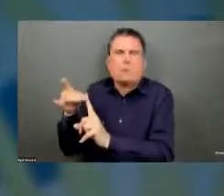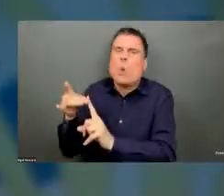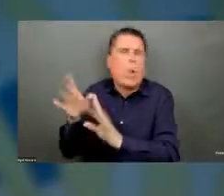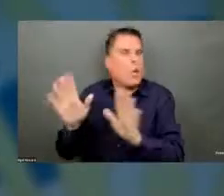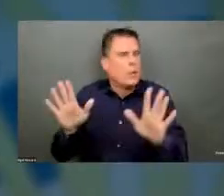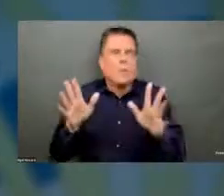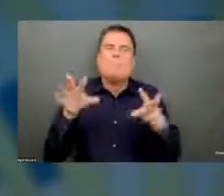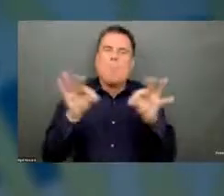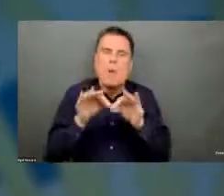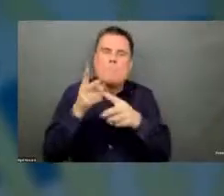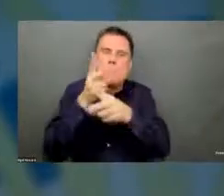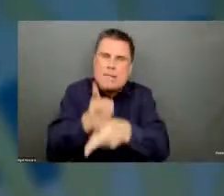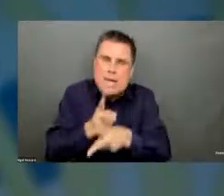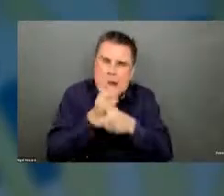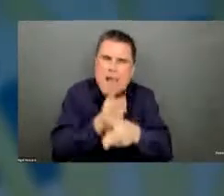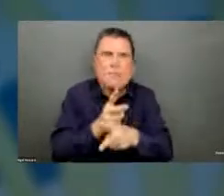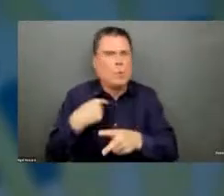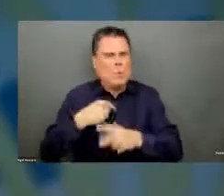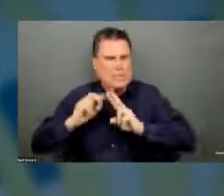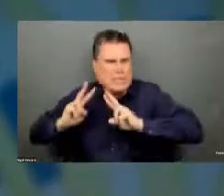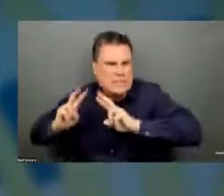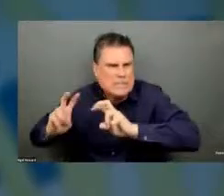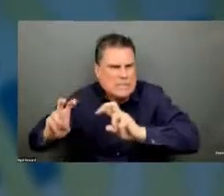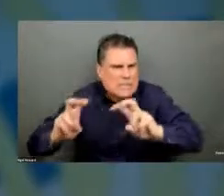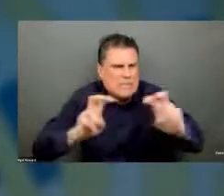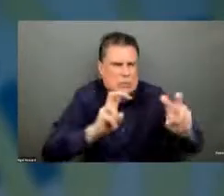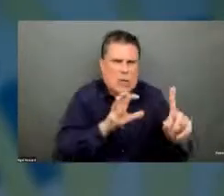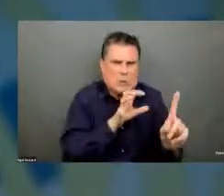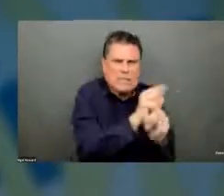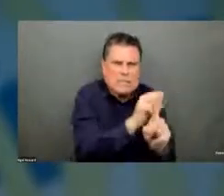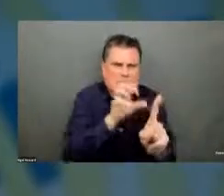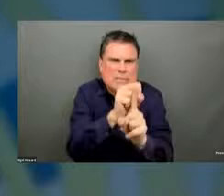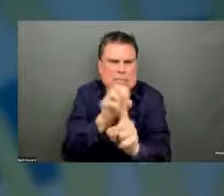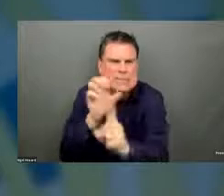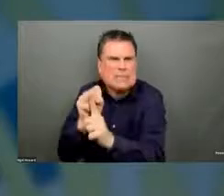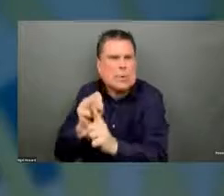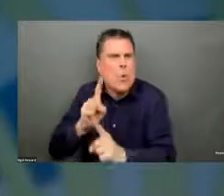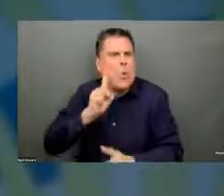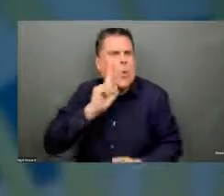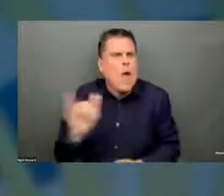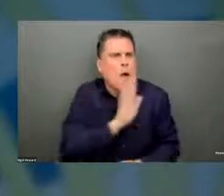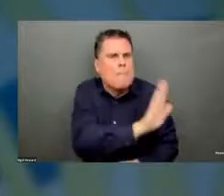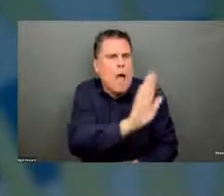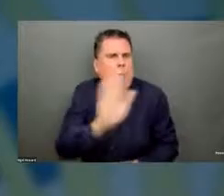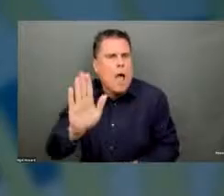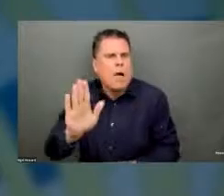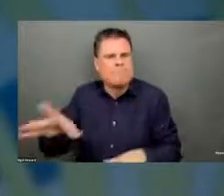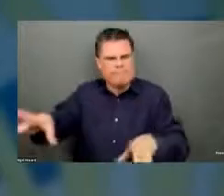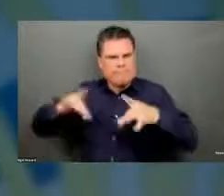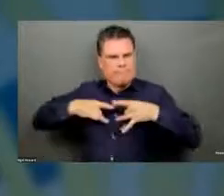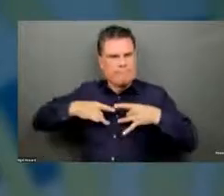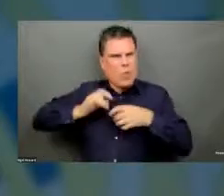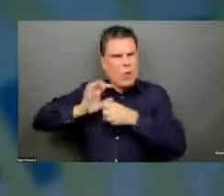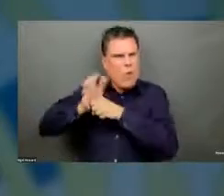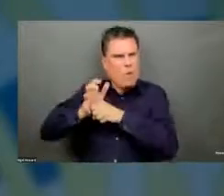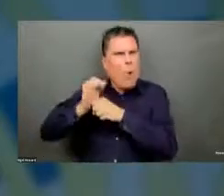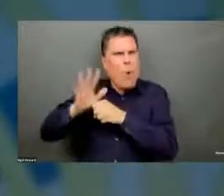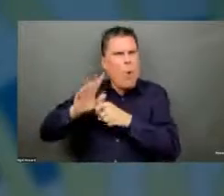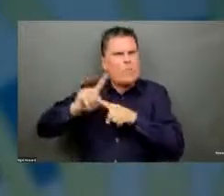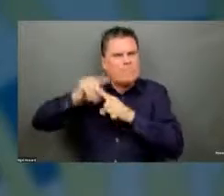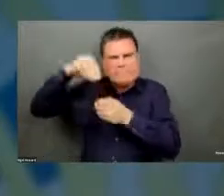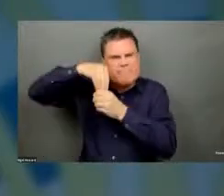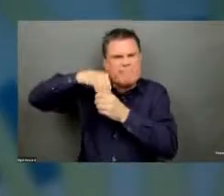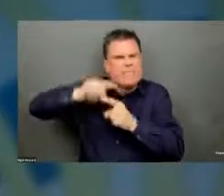is of these variants. We are following up as public health, making it a priority to understand the case